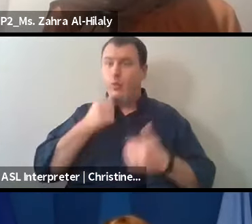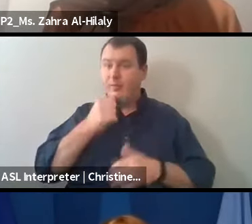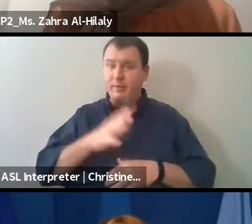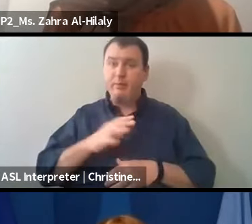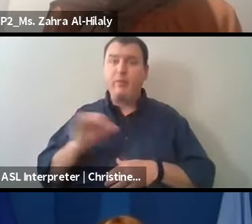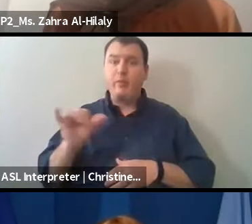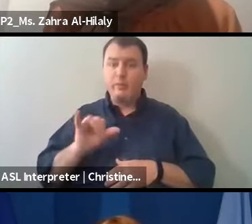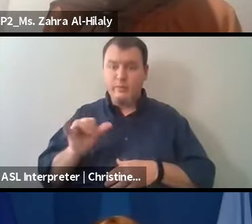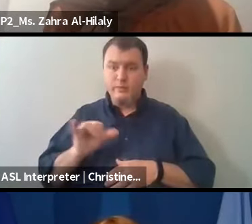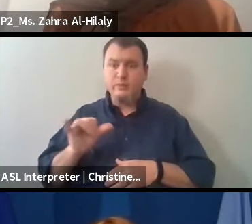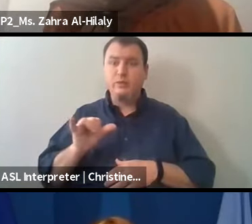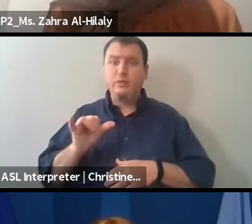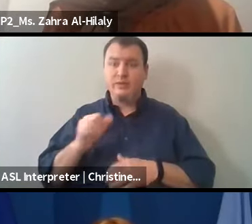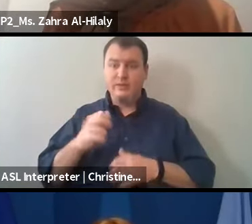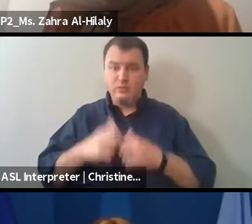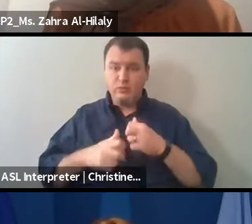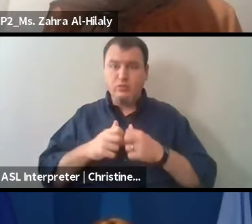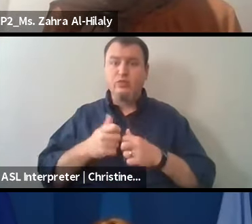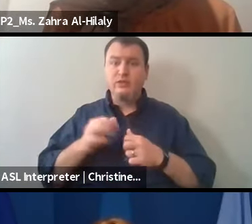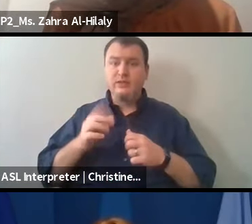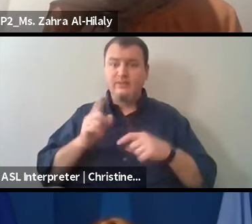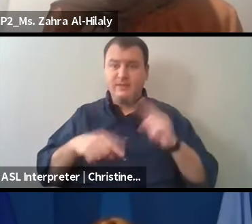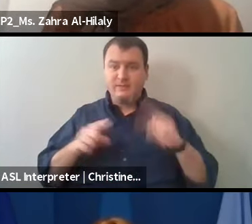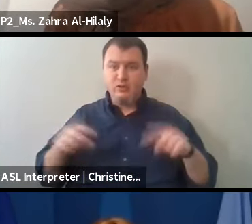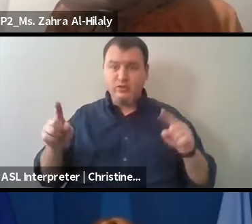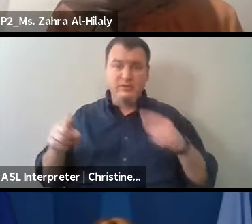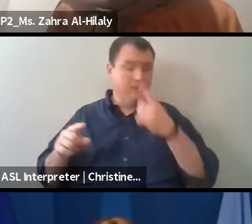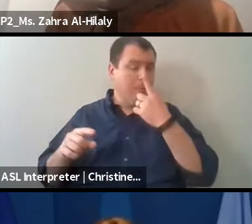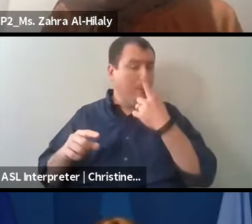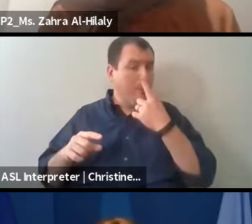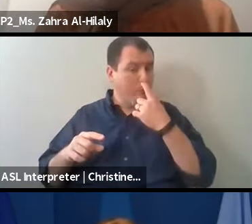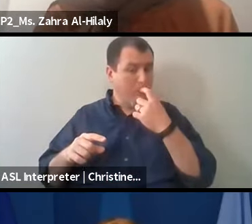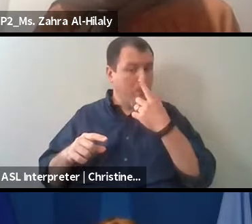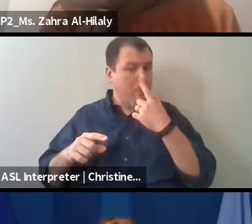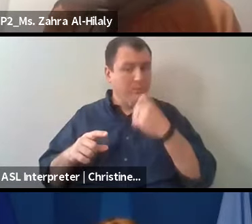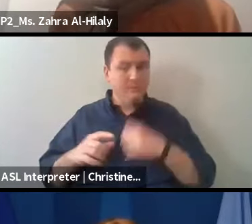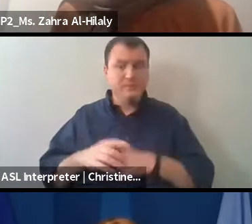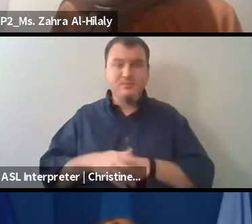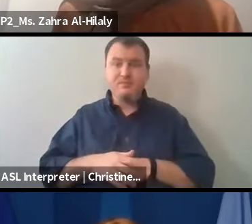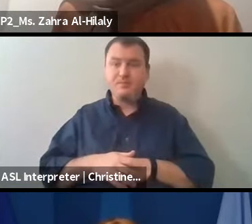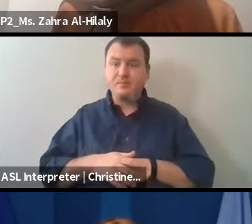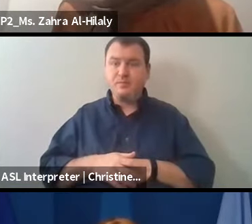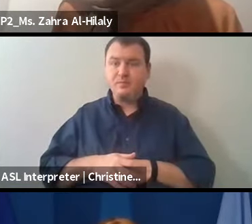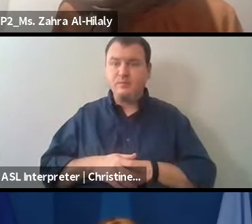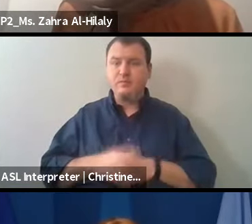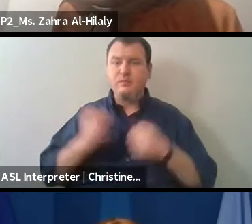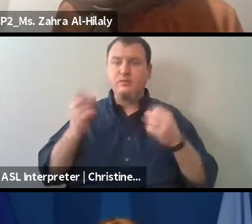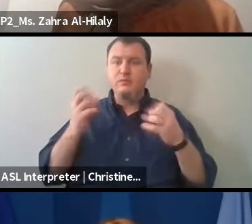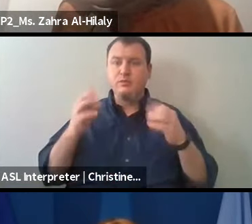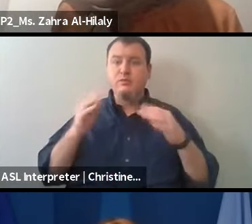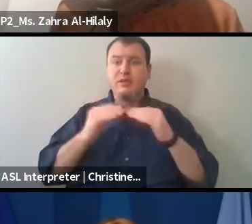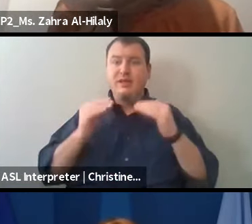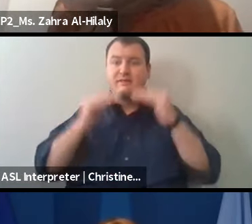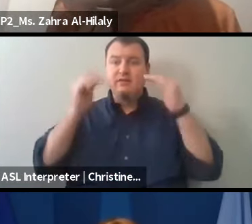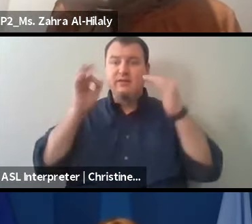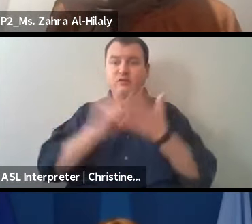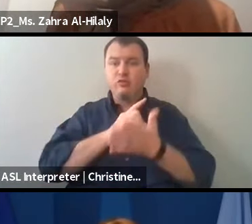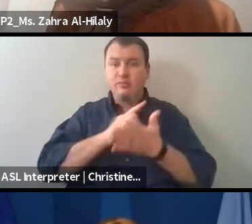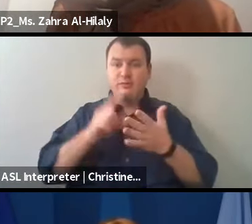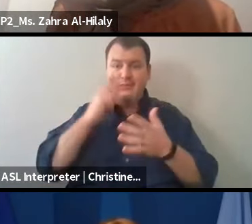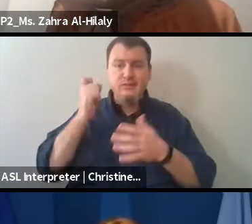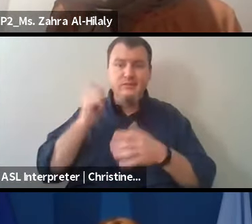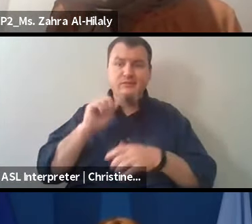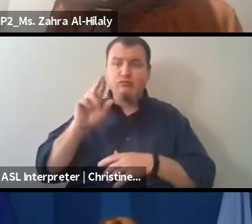also issues of diversity, the multiple levels of discrimination, be it because of